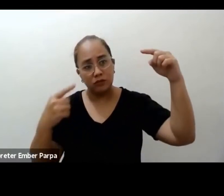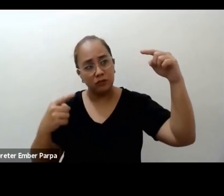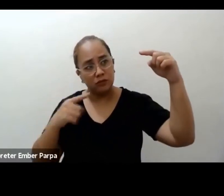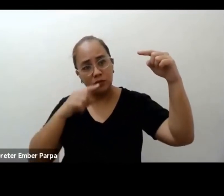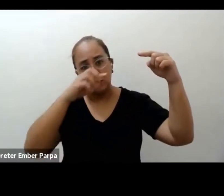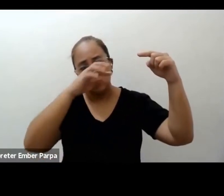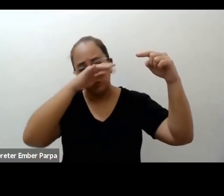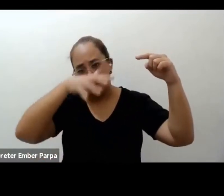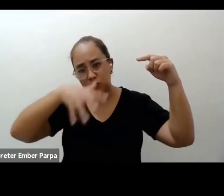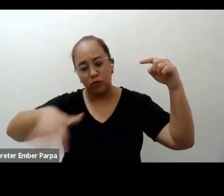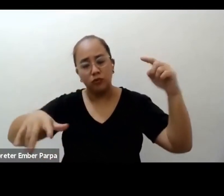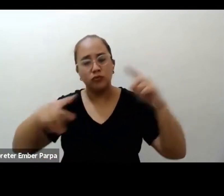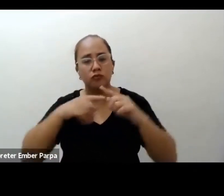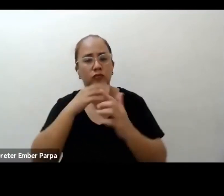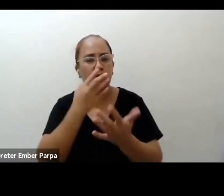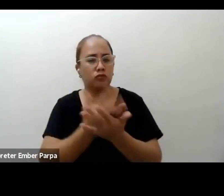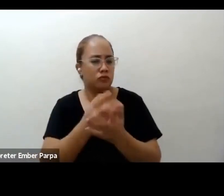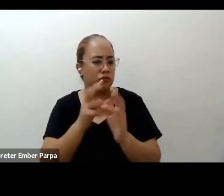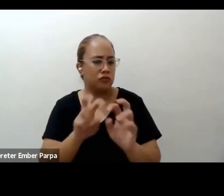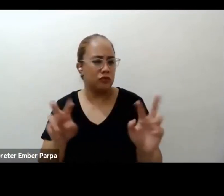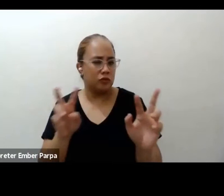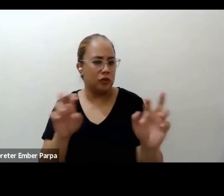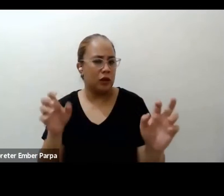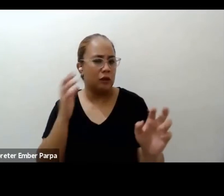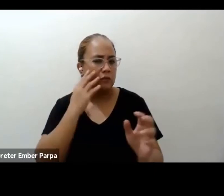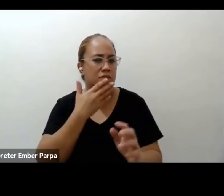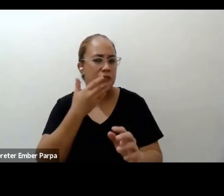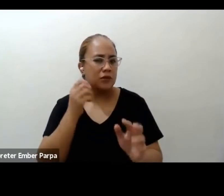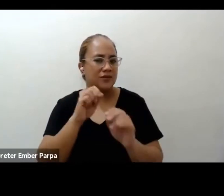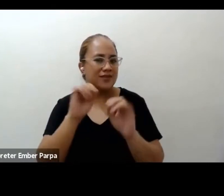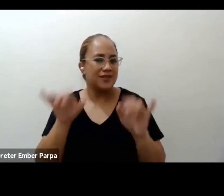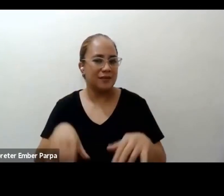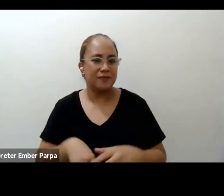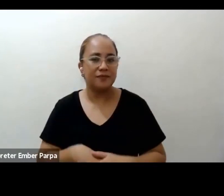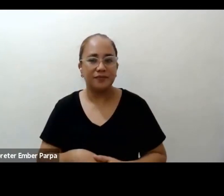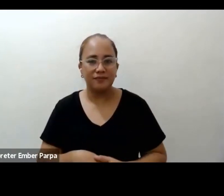Yeah. And I think you'll have a better system.